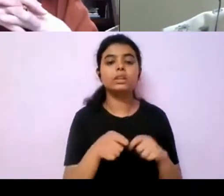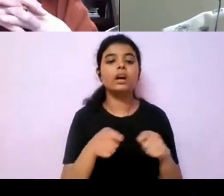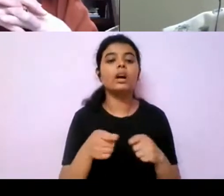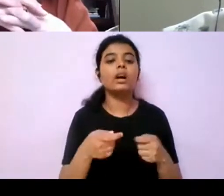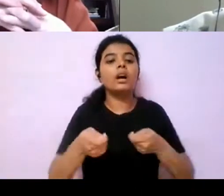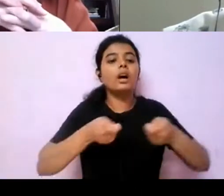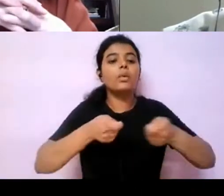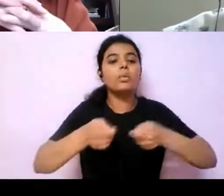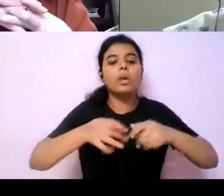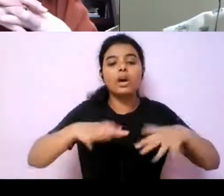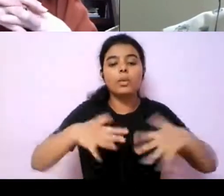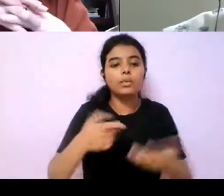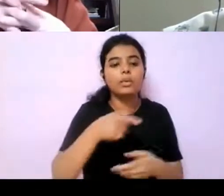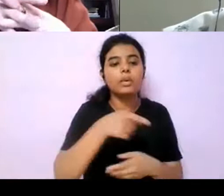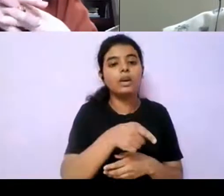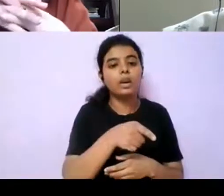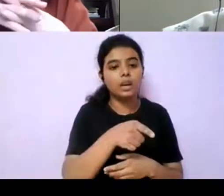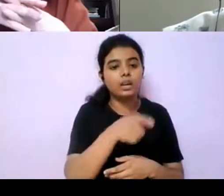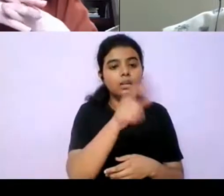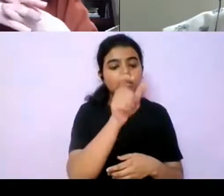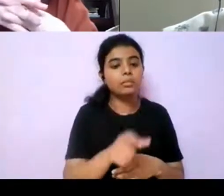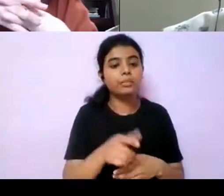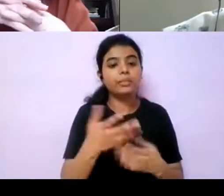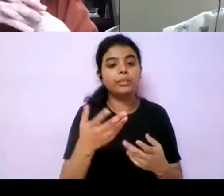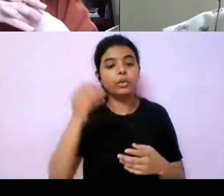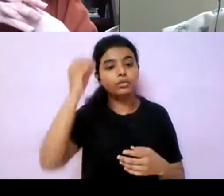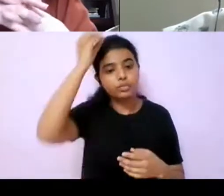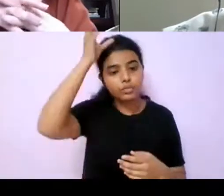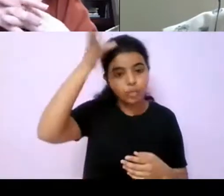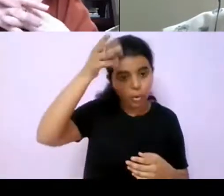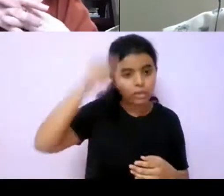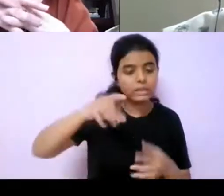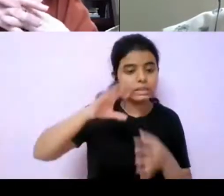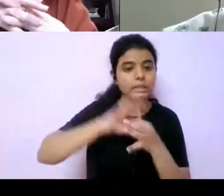a person who has cognitive difficulties,